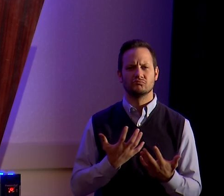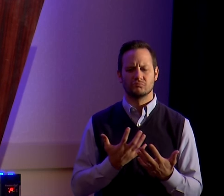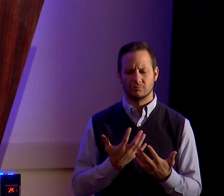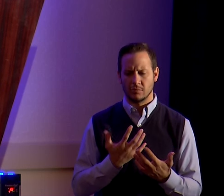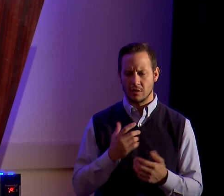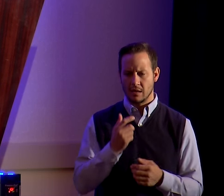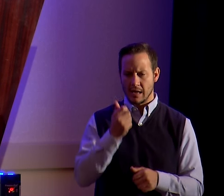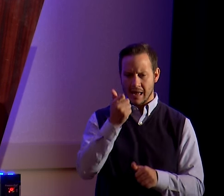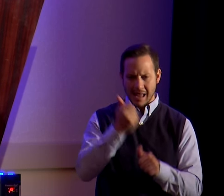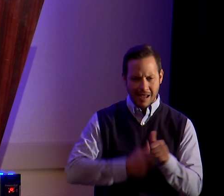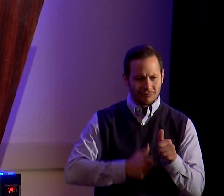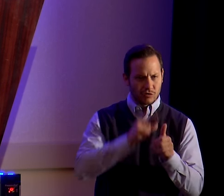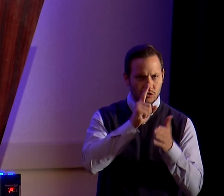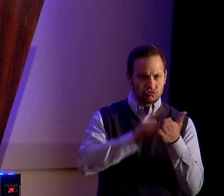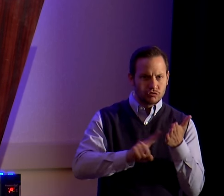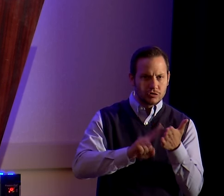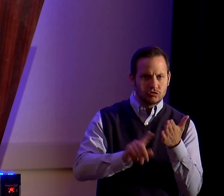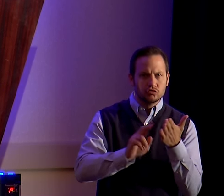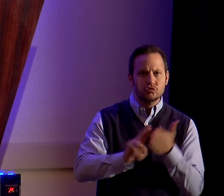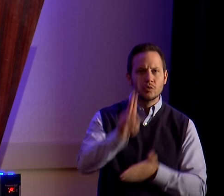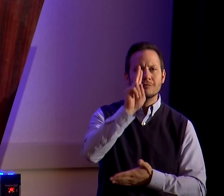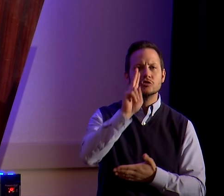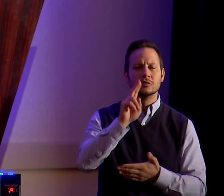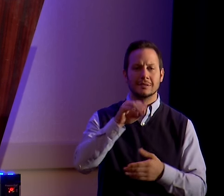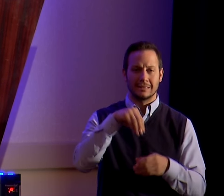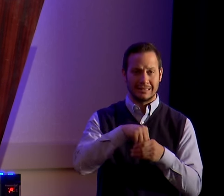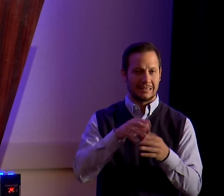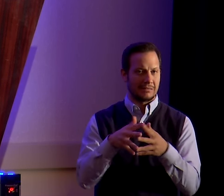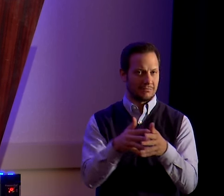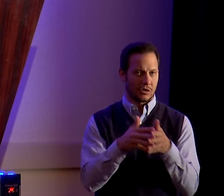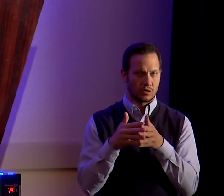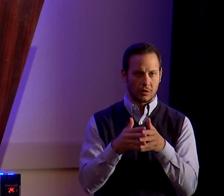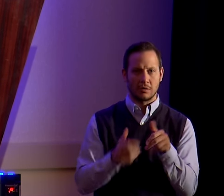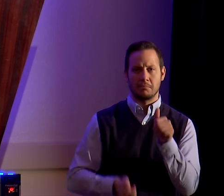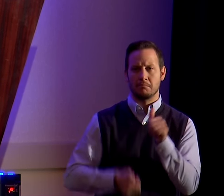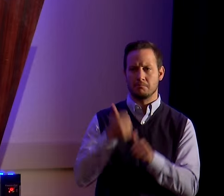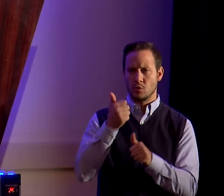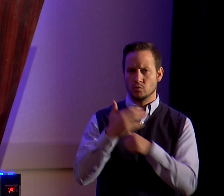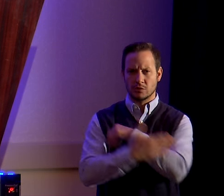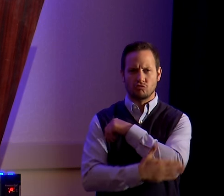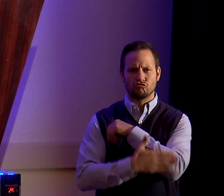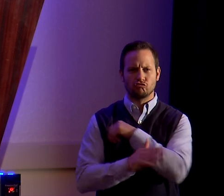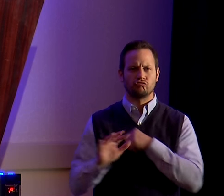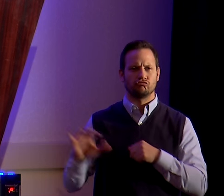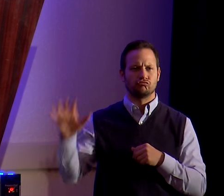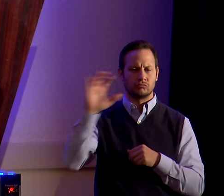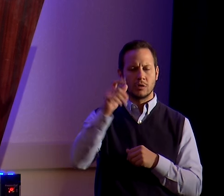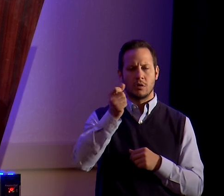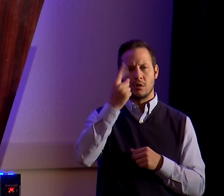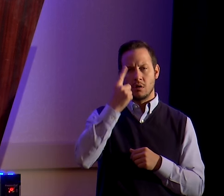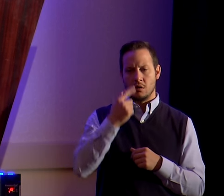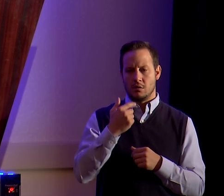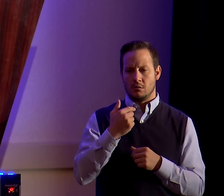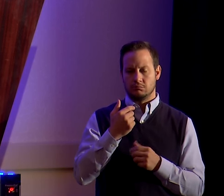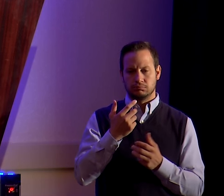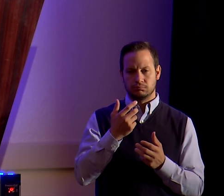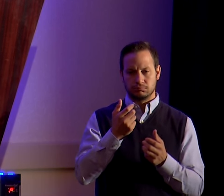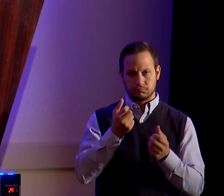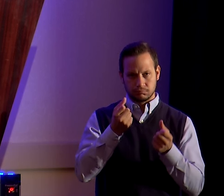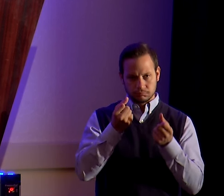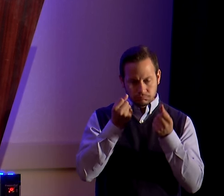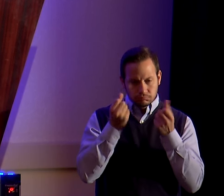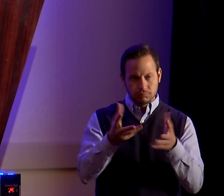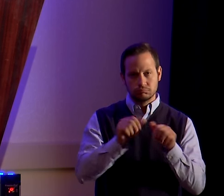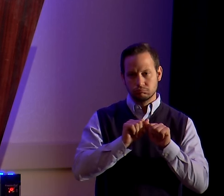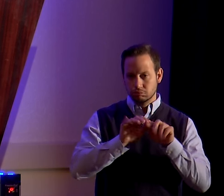every research university in America and in most countries, there is just oodles